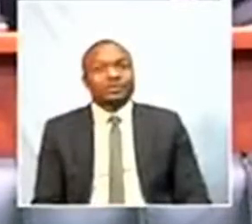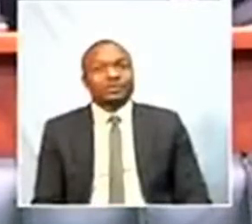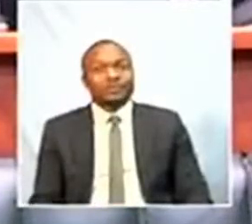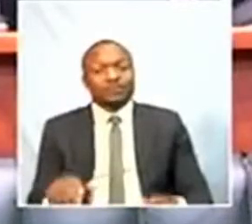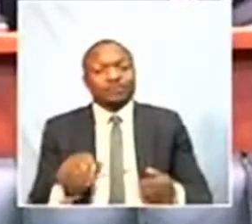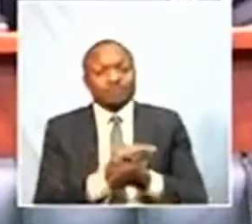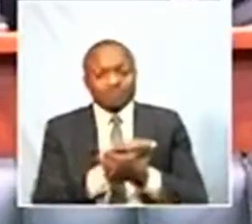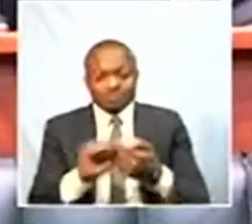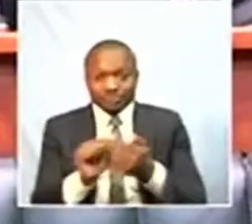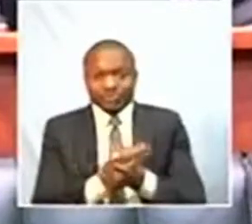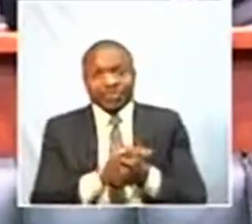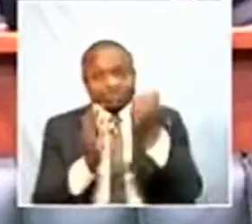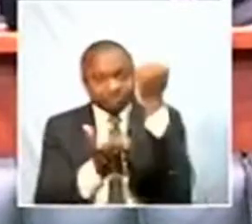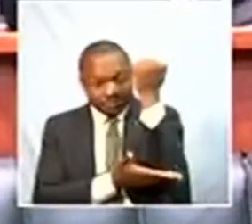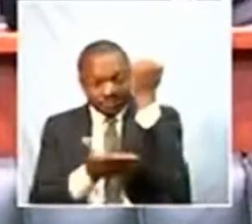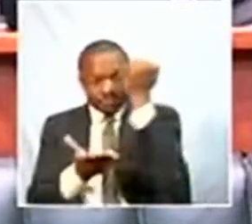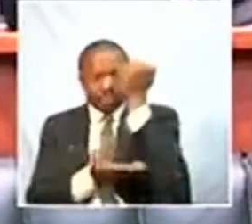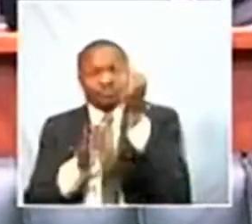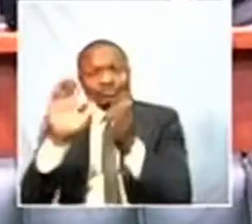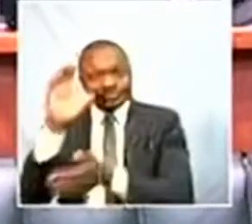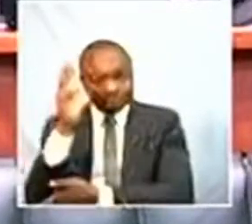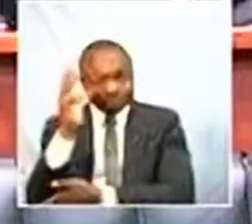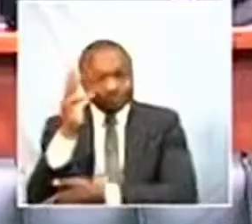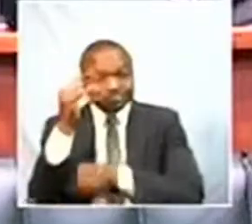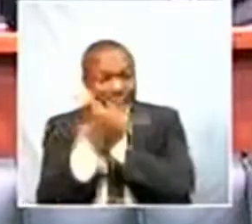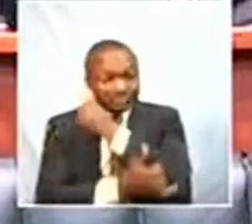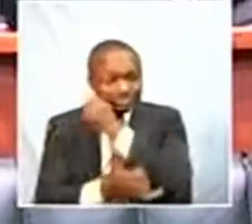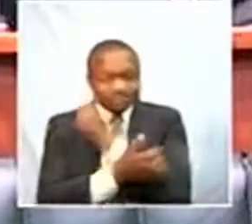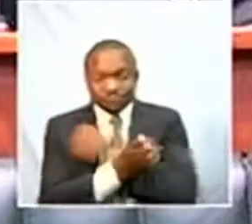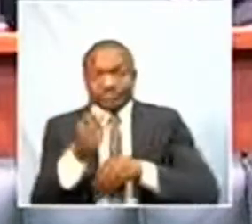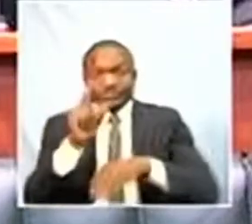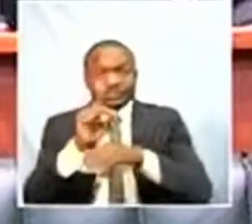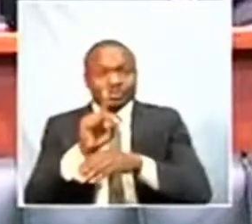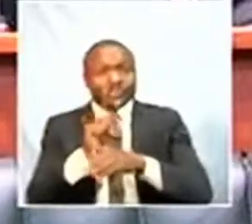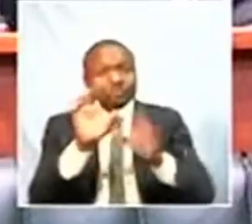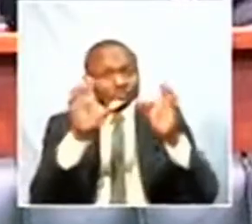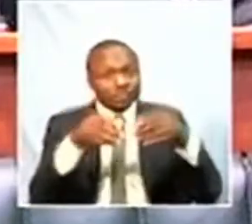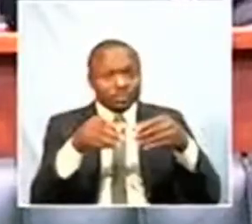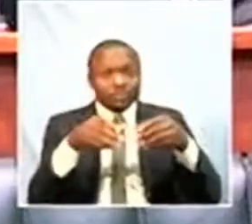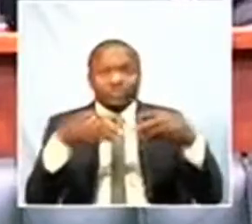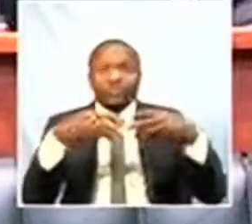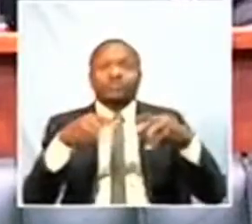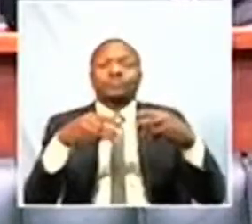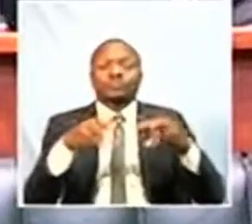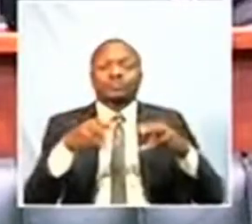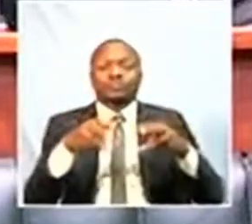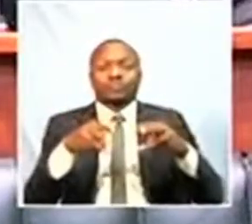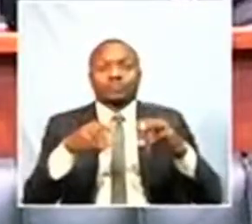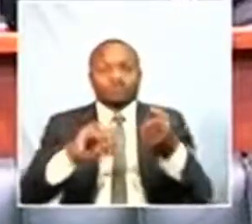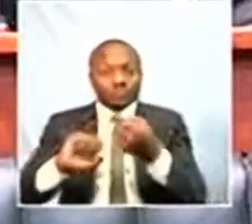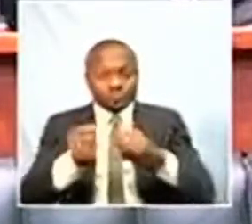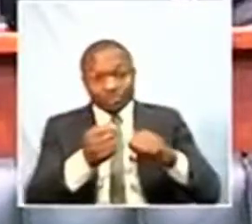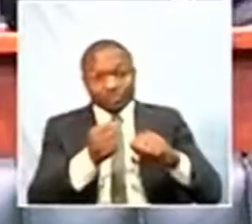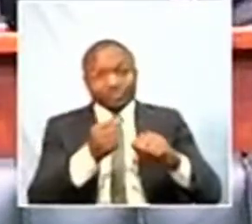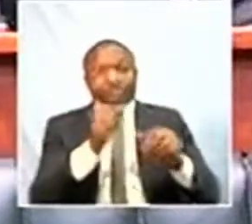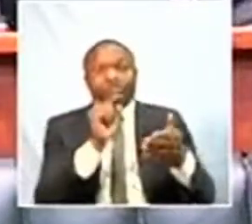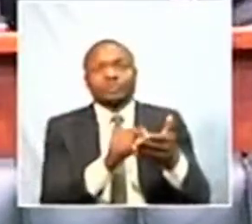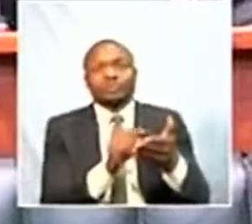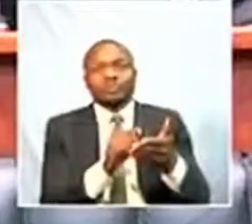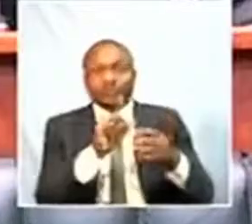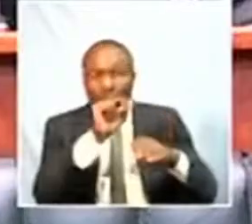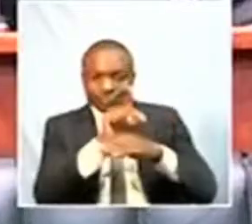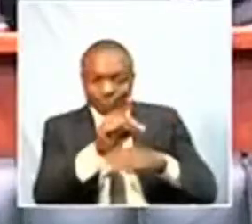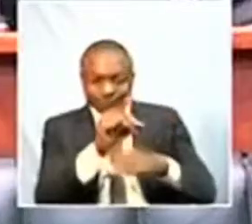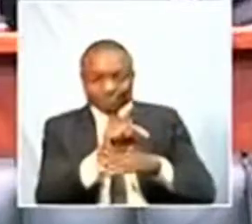degradation and deforestation in the country. Other projects like Community Market for Conservation, also a carbon-based